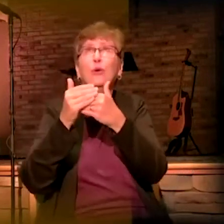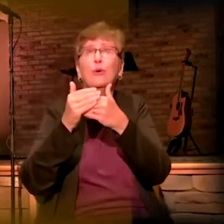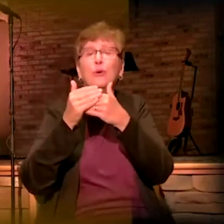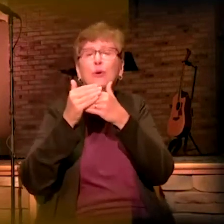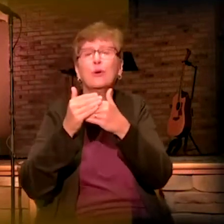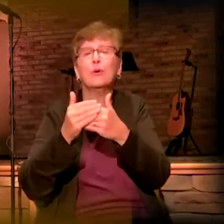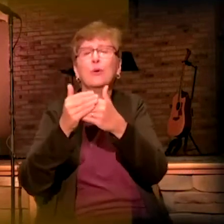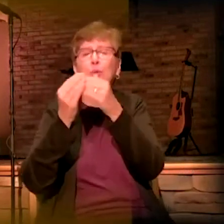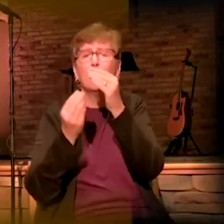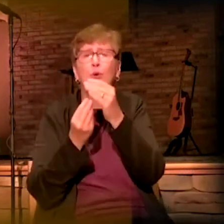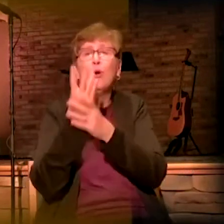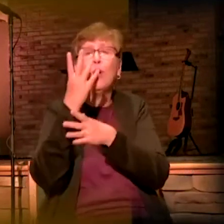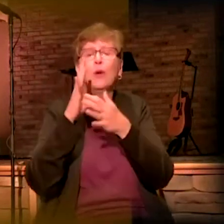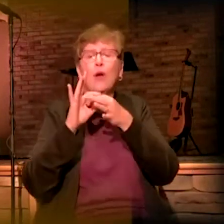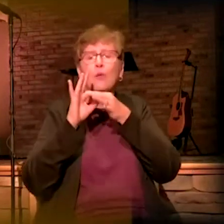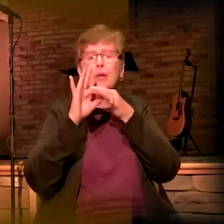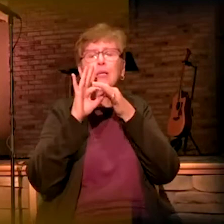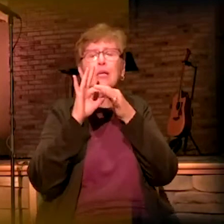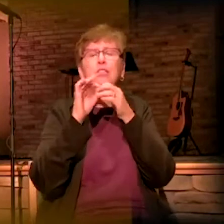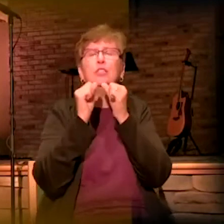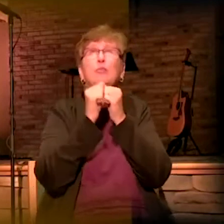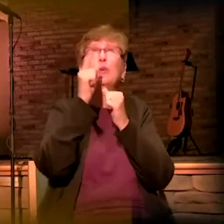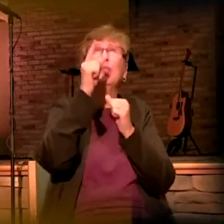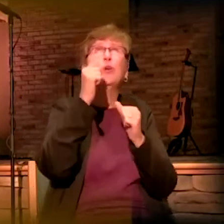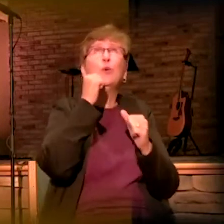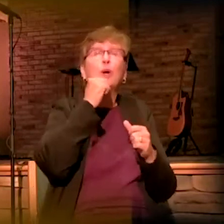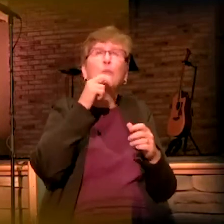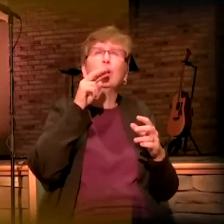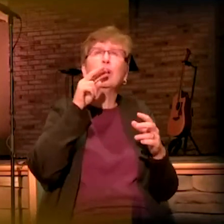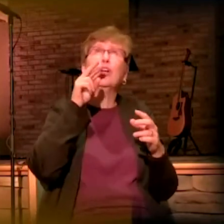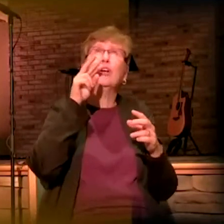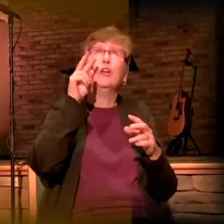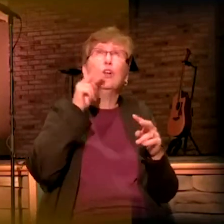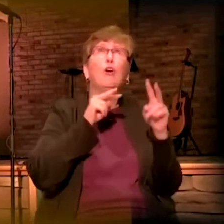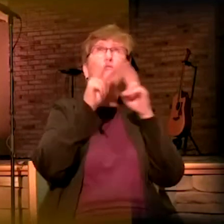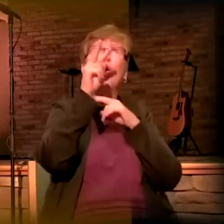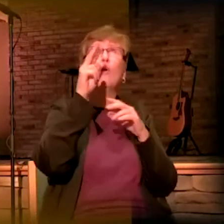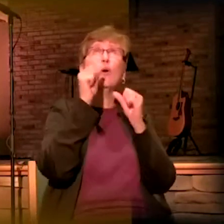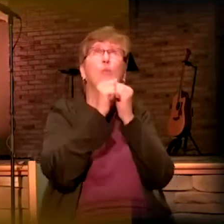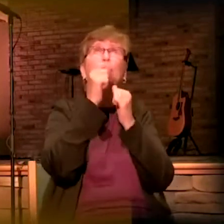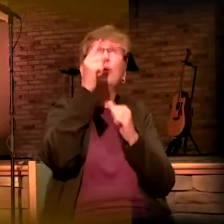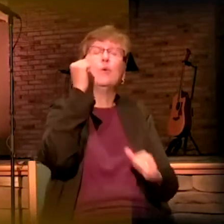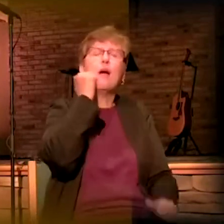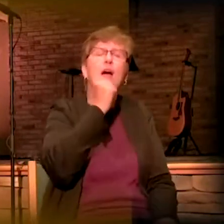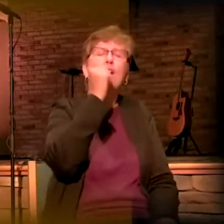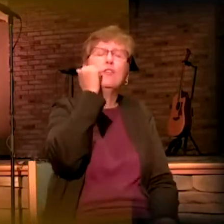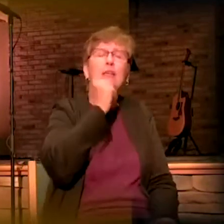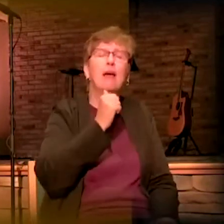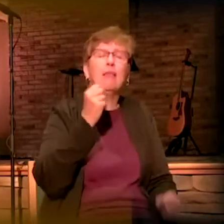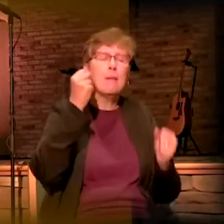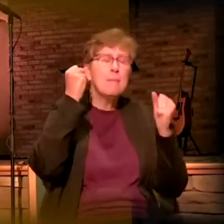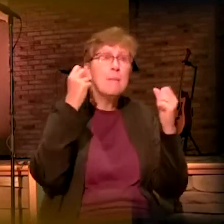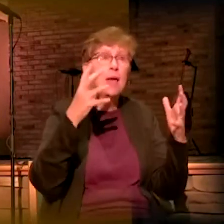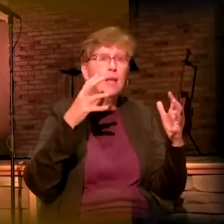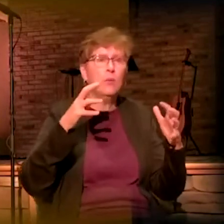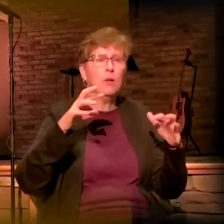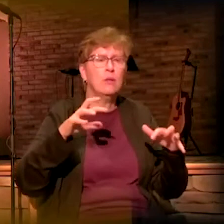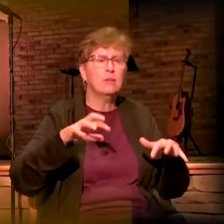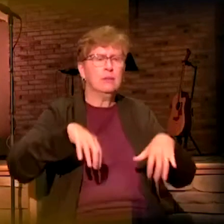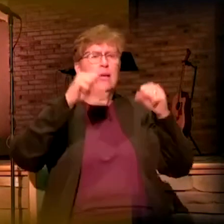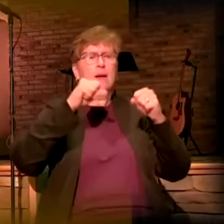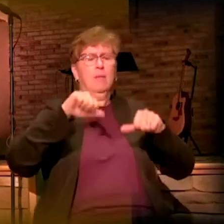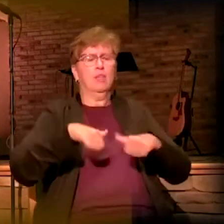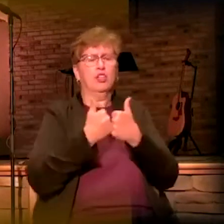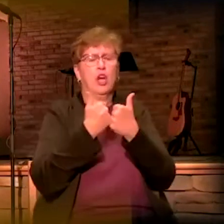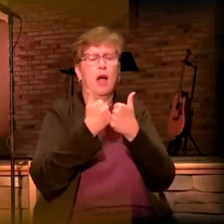with you, that we will seek you every day. We pray, Lord, that many will take up that challenge and just be